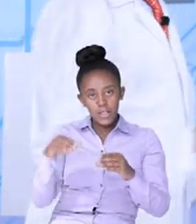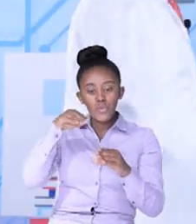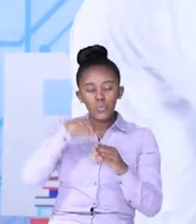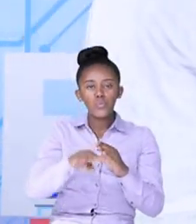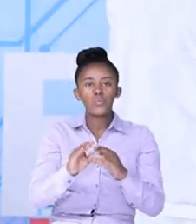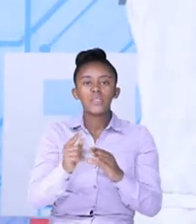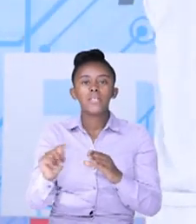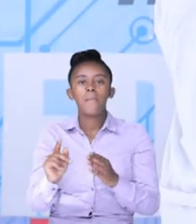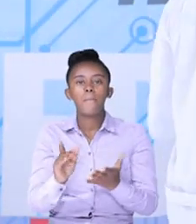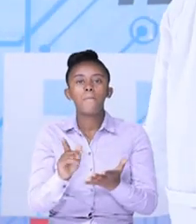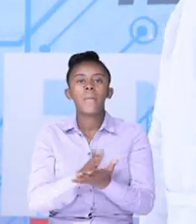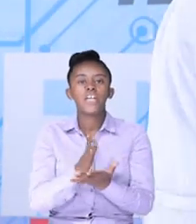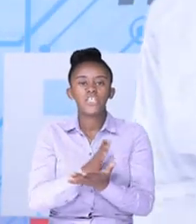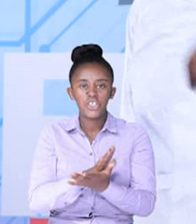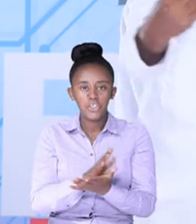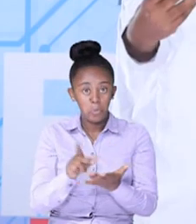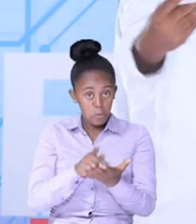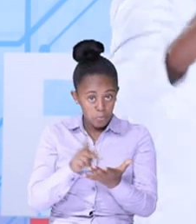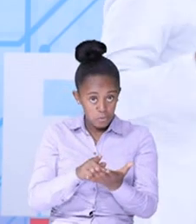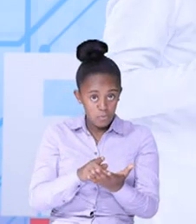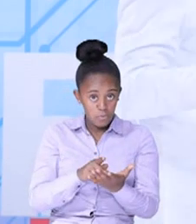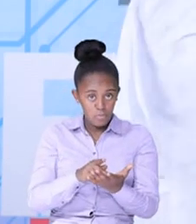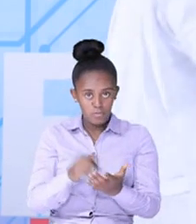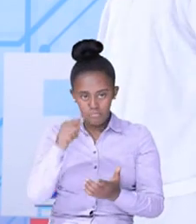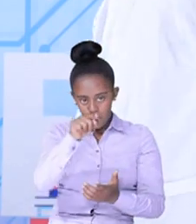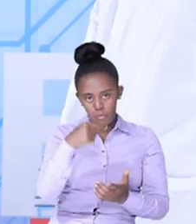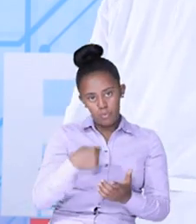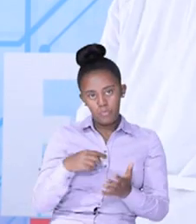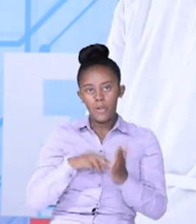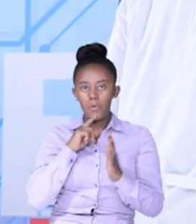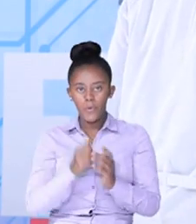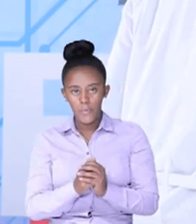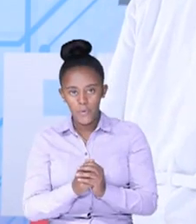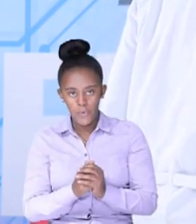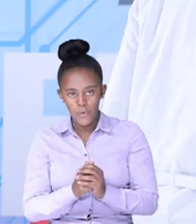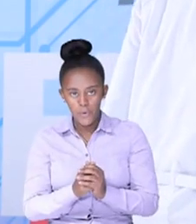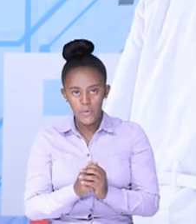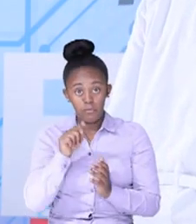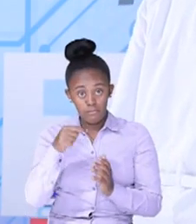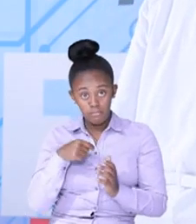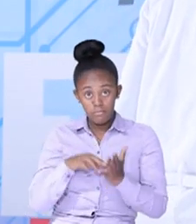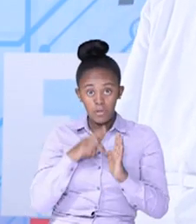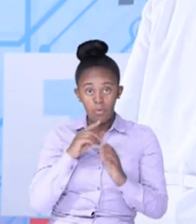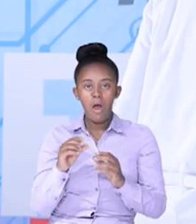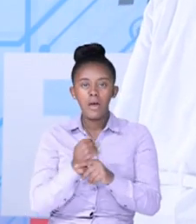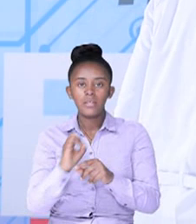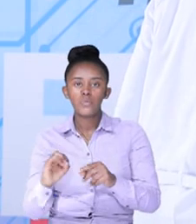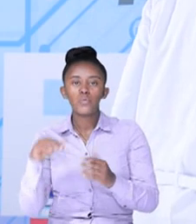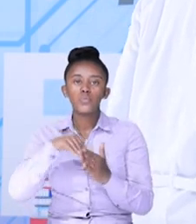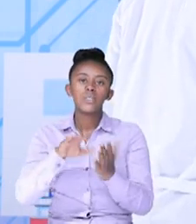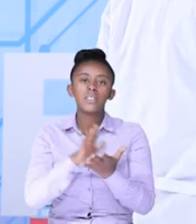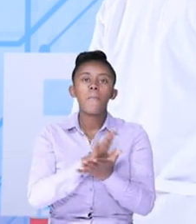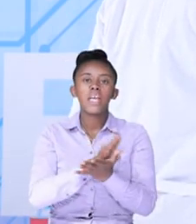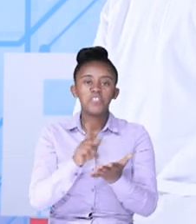page. Into the page, meaning from you towards me. So the magnetic field are acting into the page,